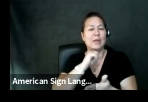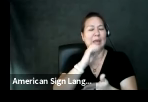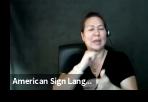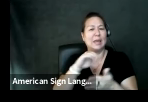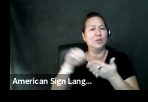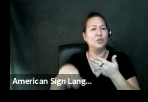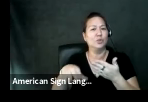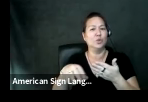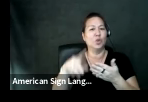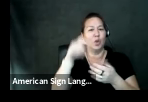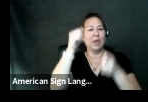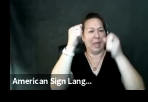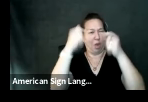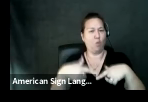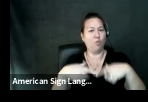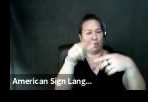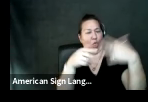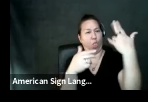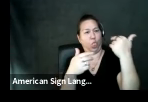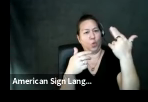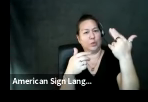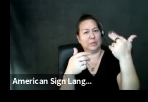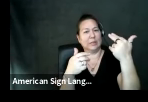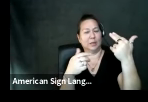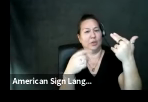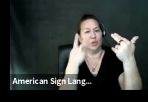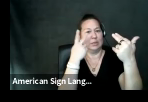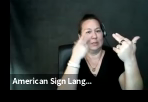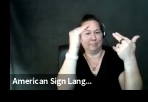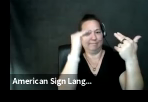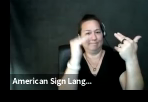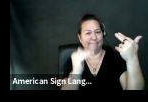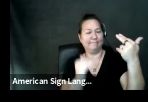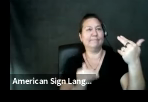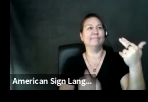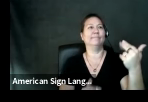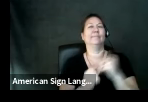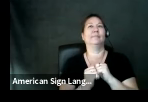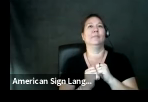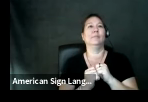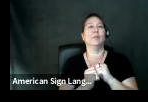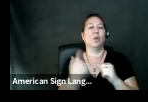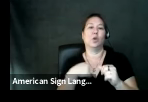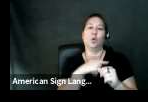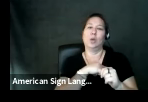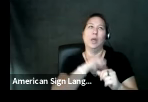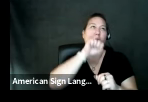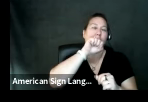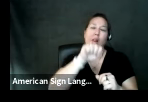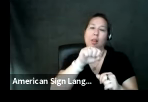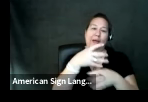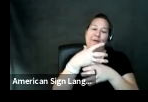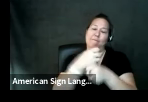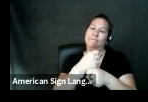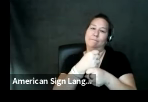13 eligibility categories, and they're listed on here. And as Carrie mentioned, we love acronyms in